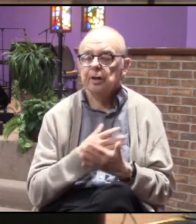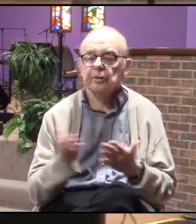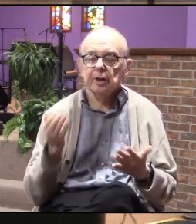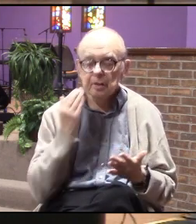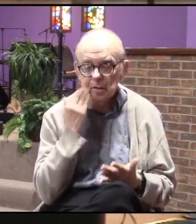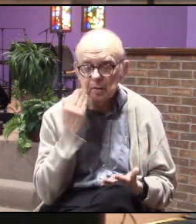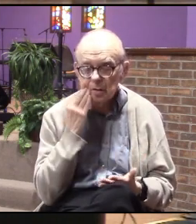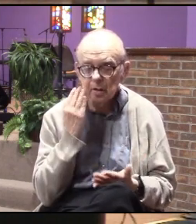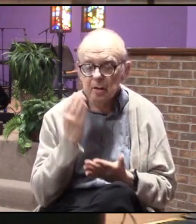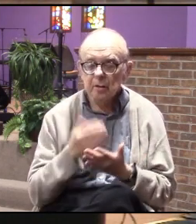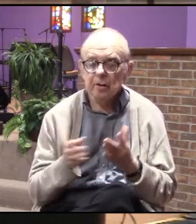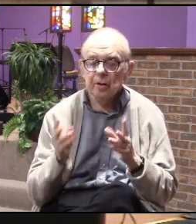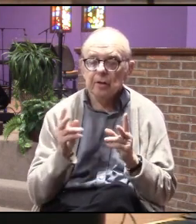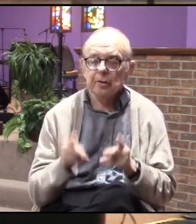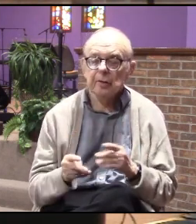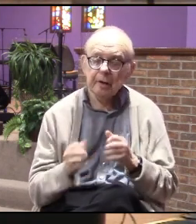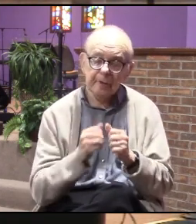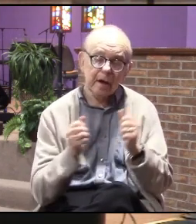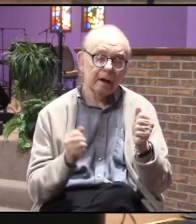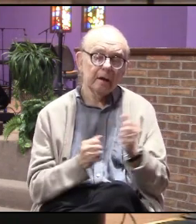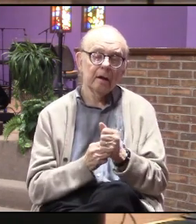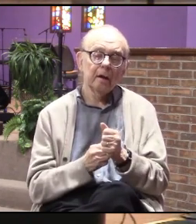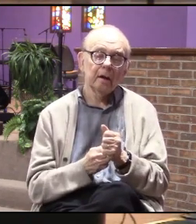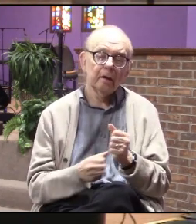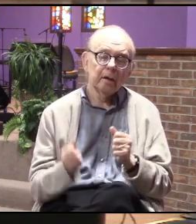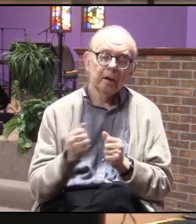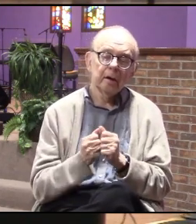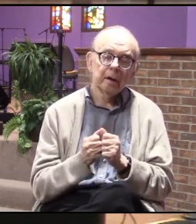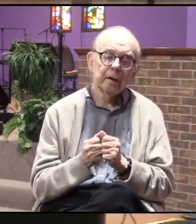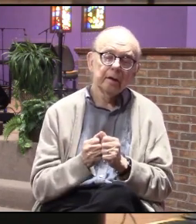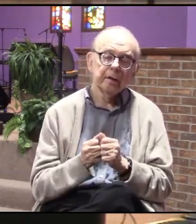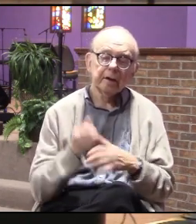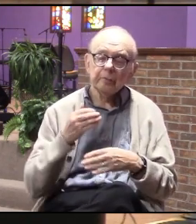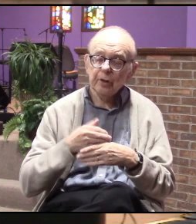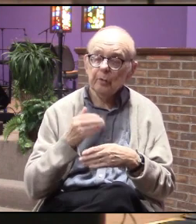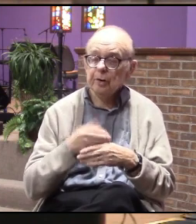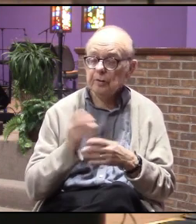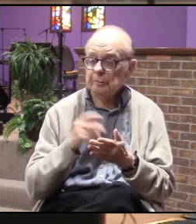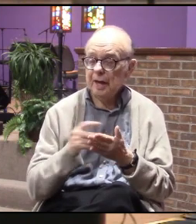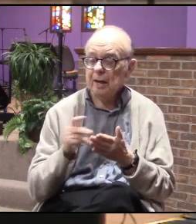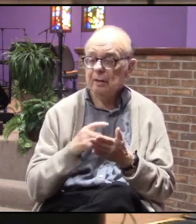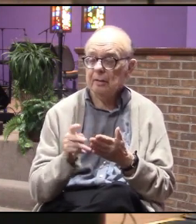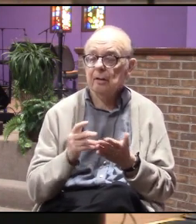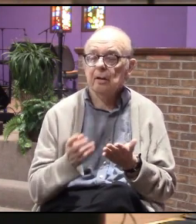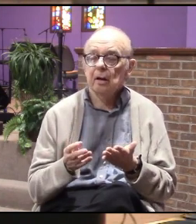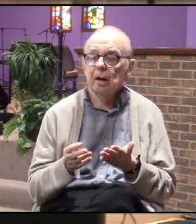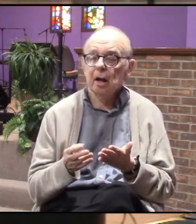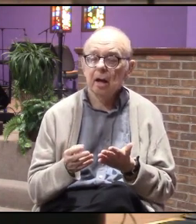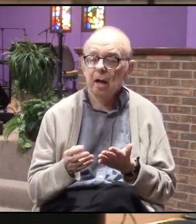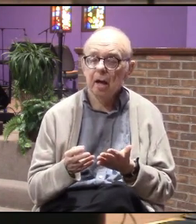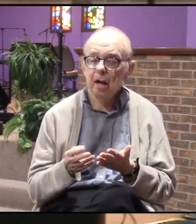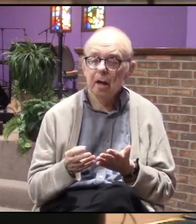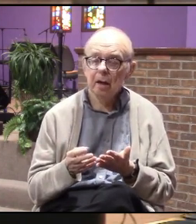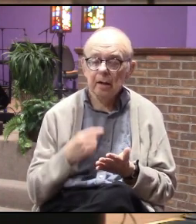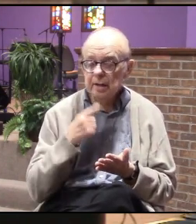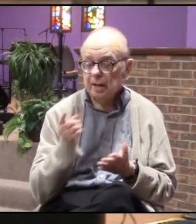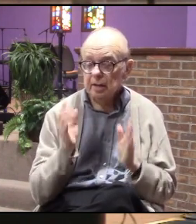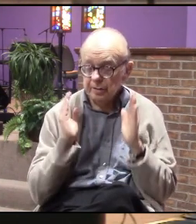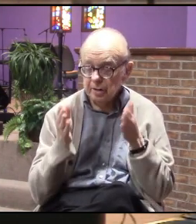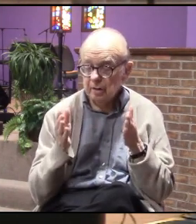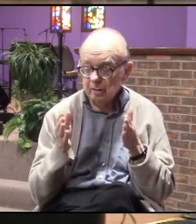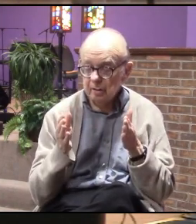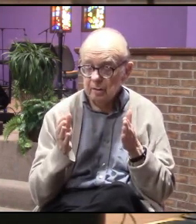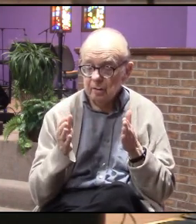know, there's somebody behind you. So you get up to the cashier, that's there, that's waiting, and you say,